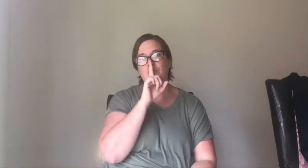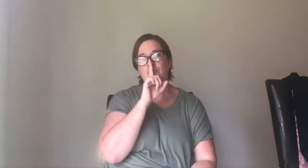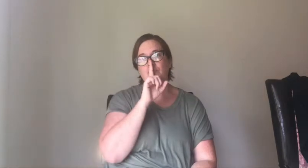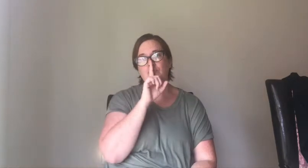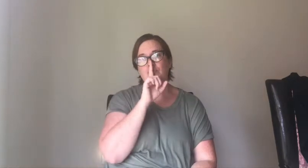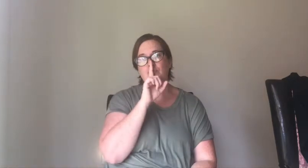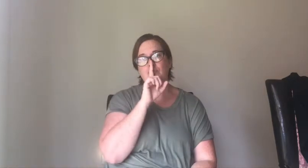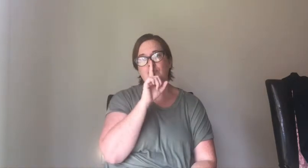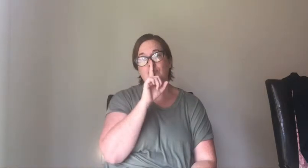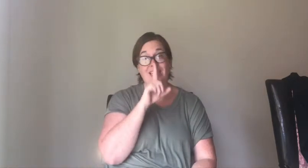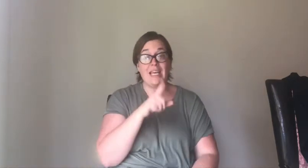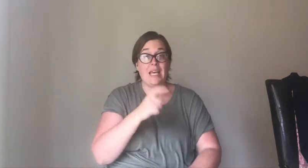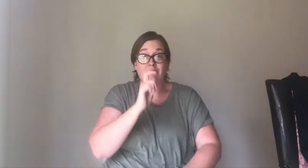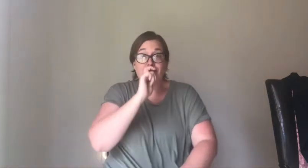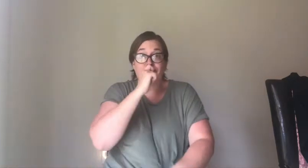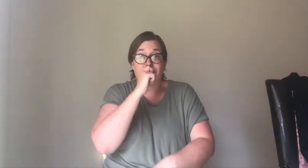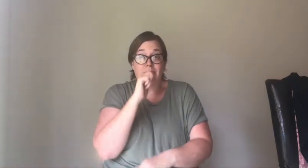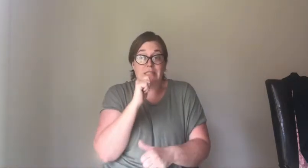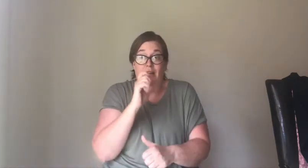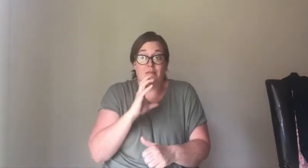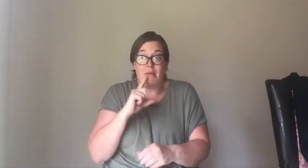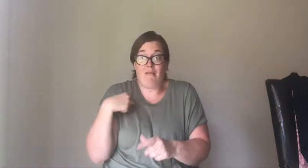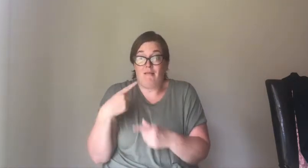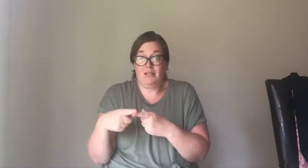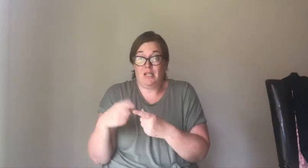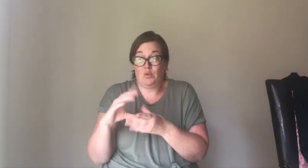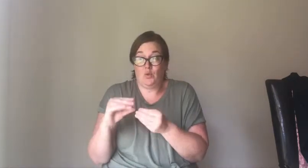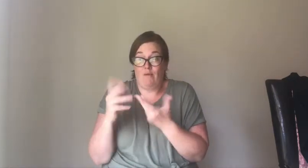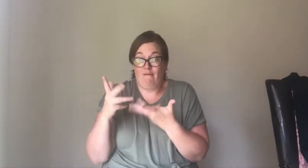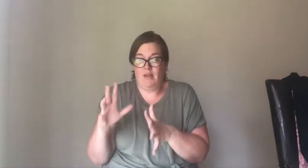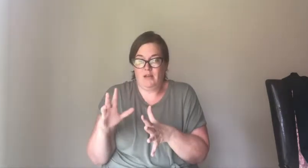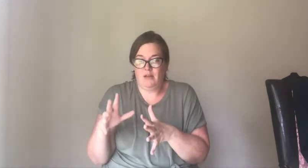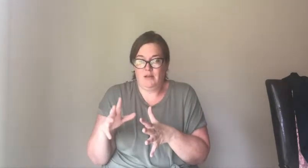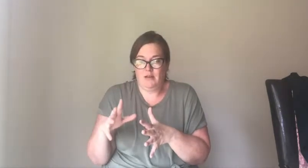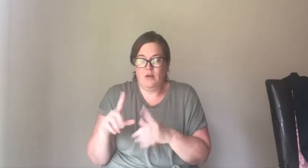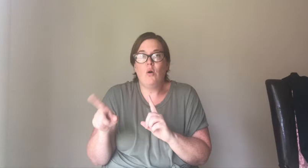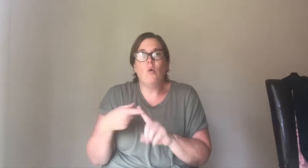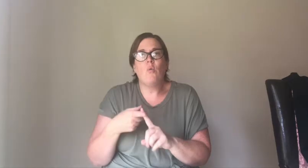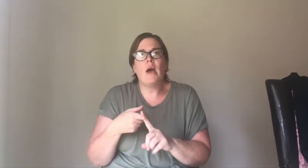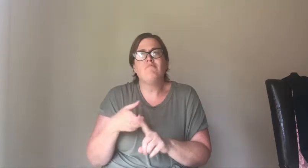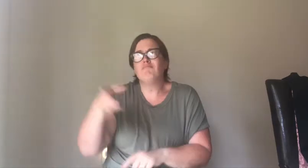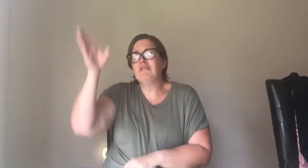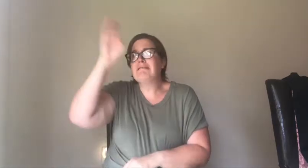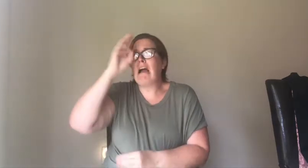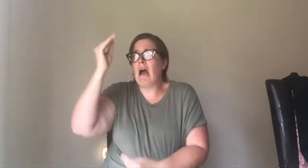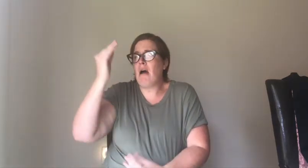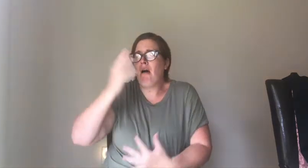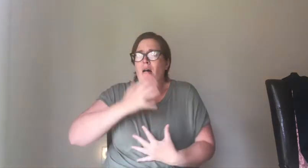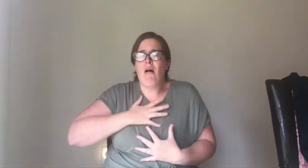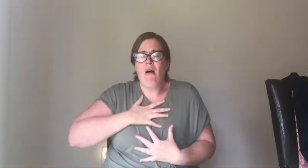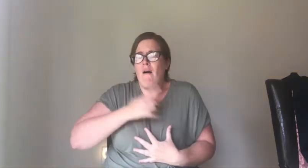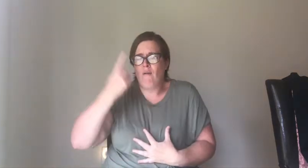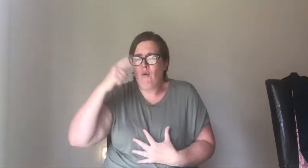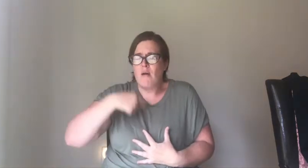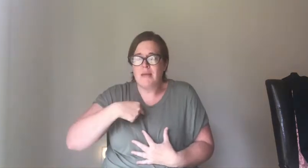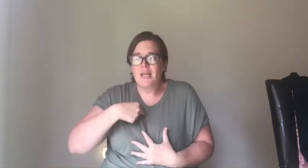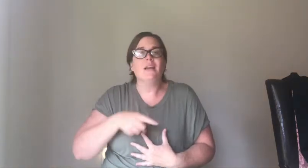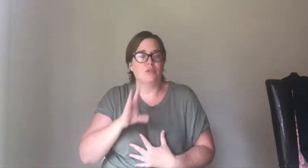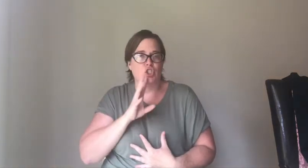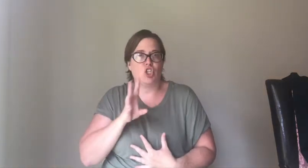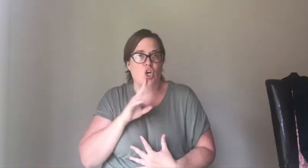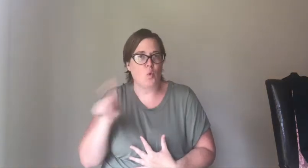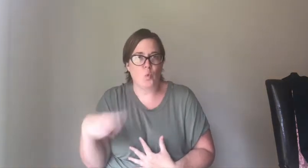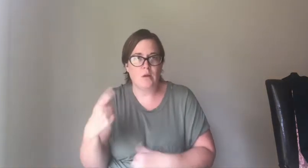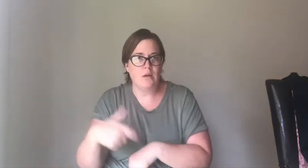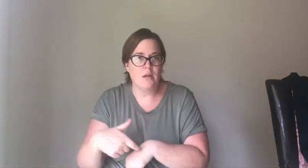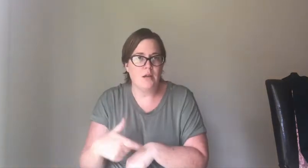learned that the law had been signed, he went home and he got on Facebook and he told the whole world his opinion of what he thinks the government should or should